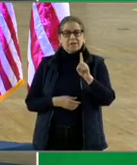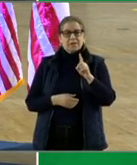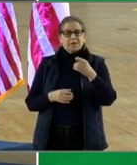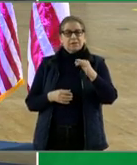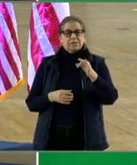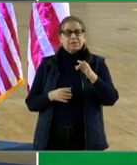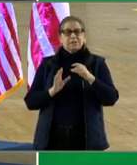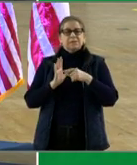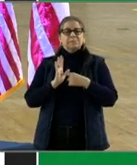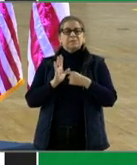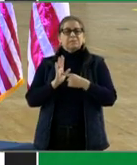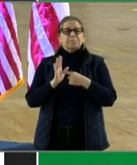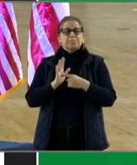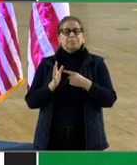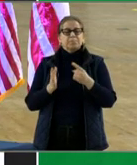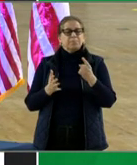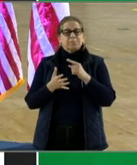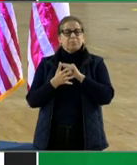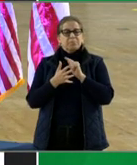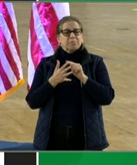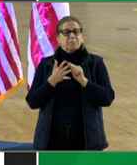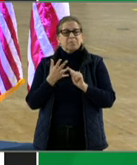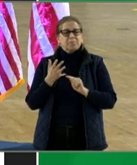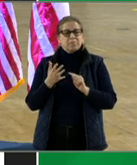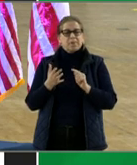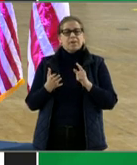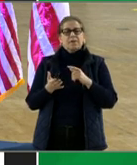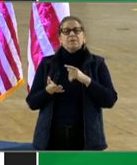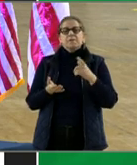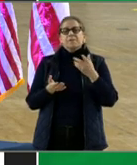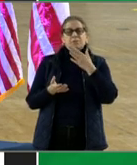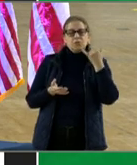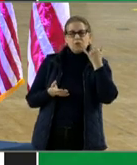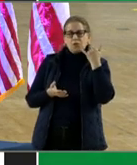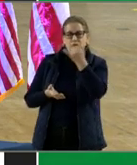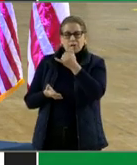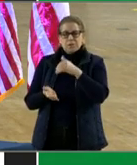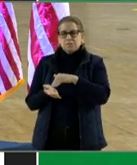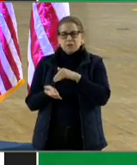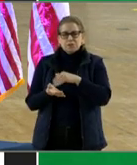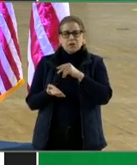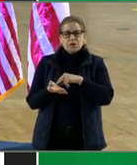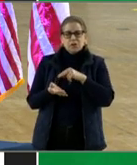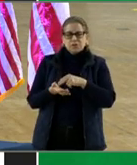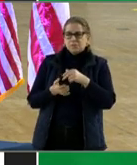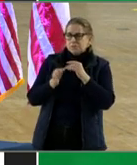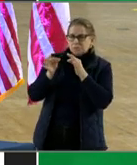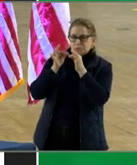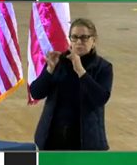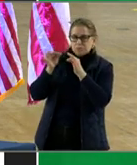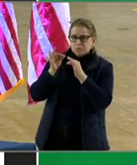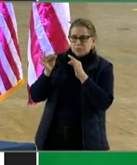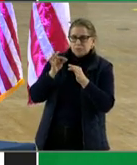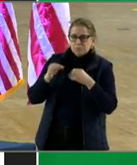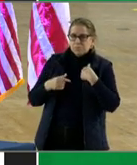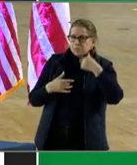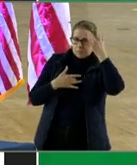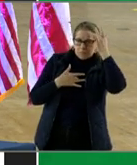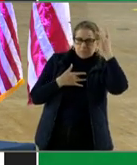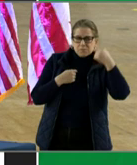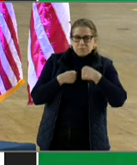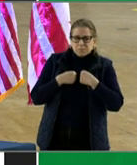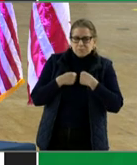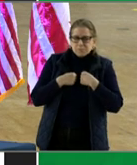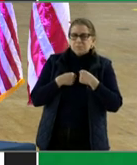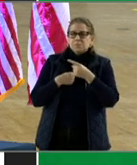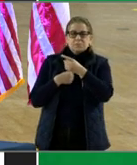your medical professionals, and to strictly follow their advice. If you're feeling ill, stay home.